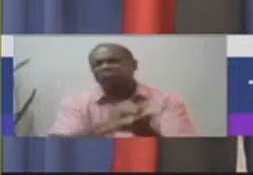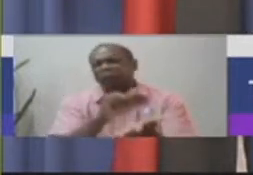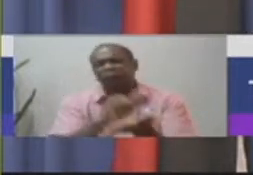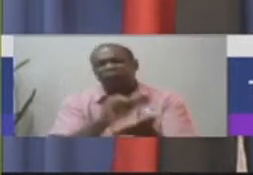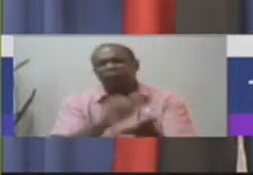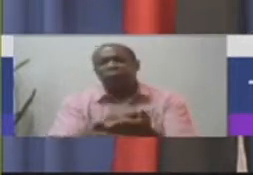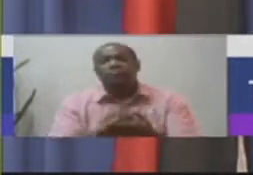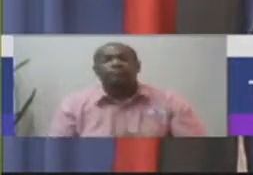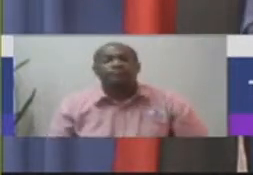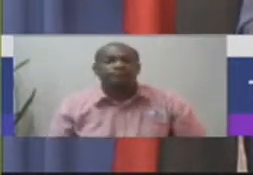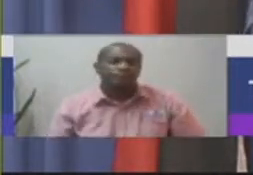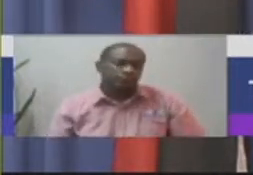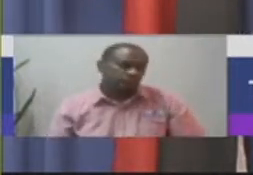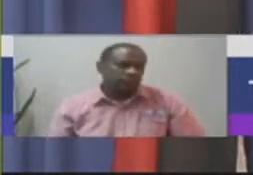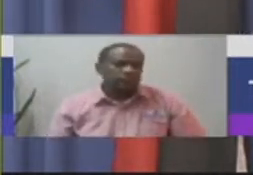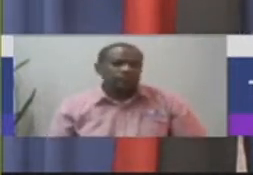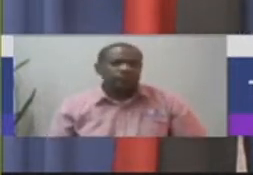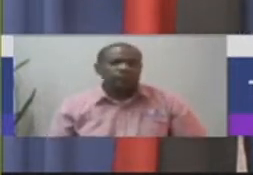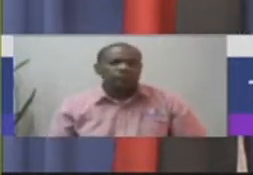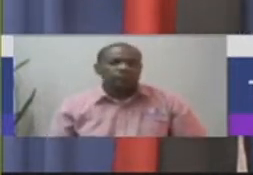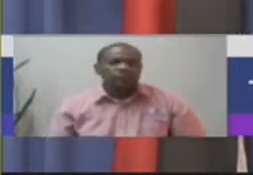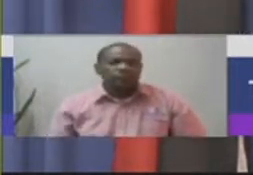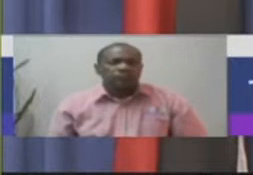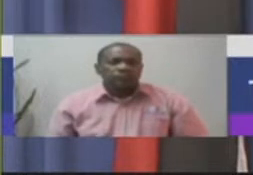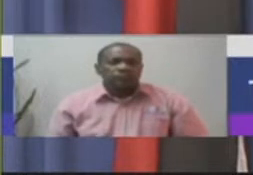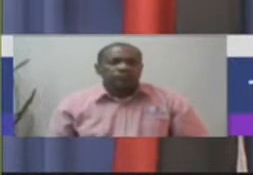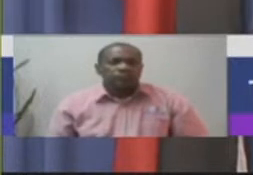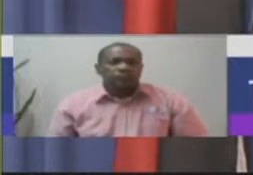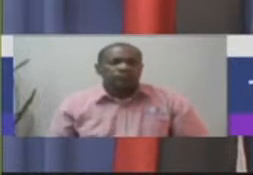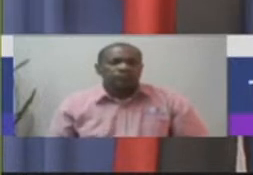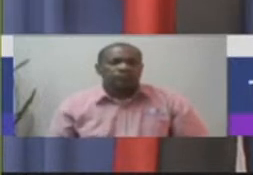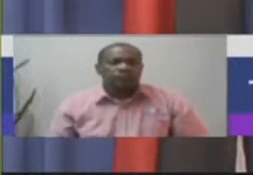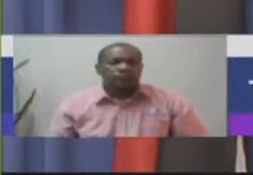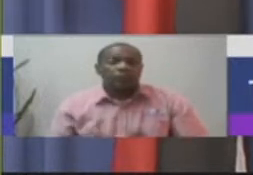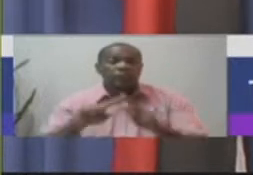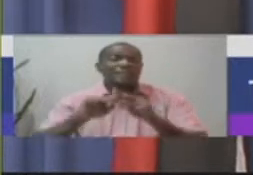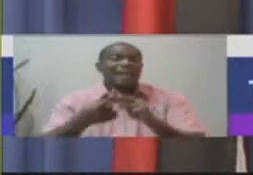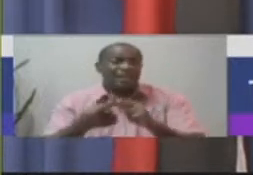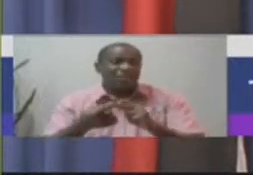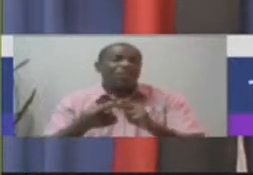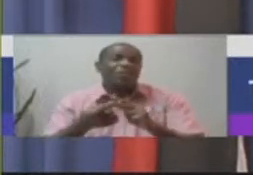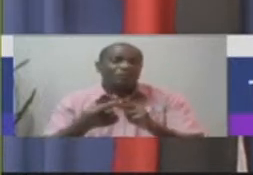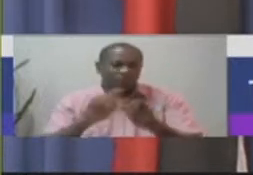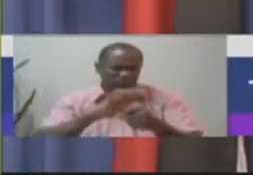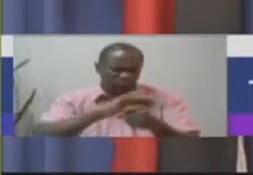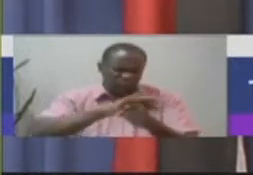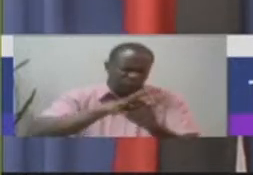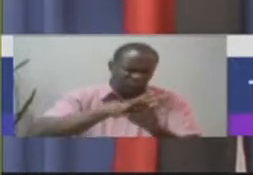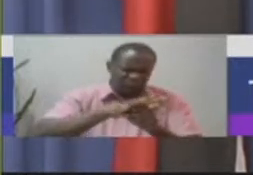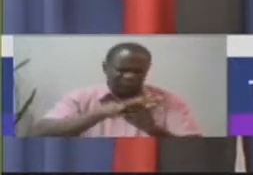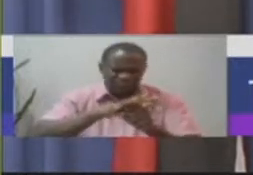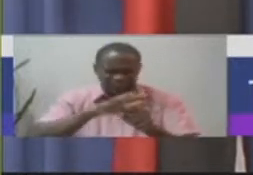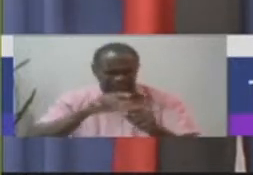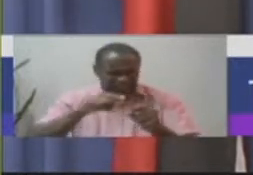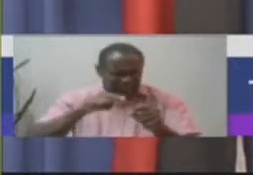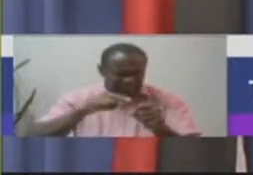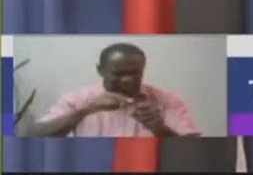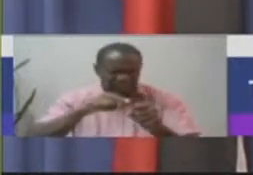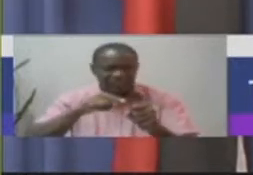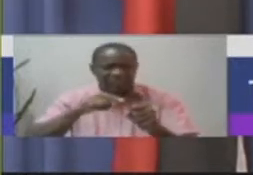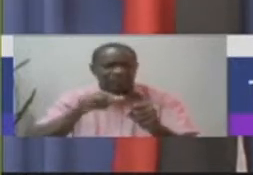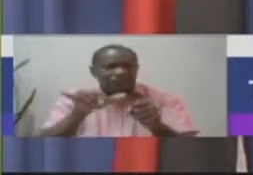virus, and over time, that variety has been changing and causing new problems